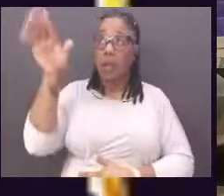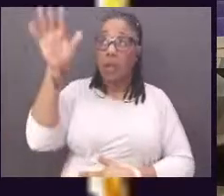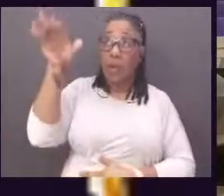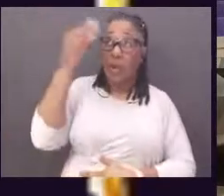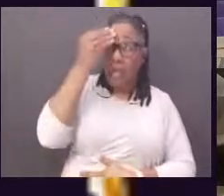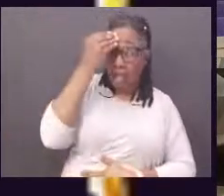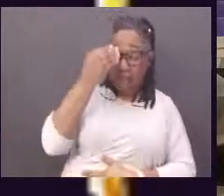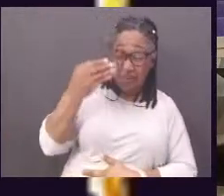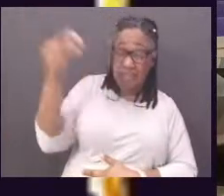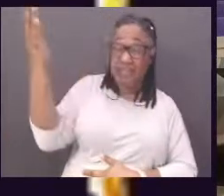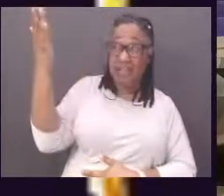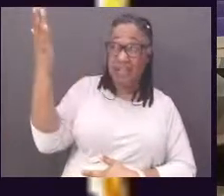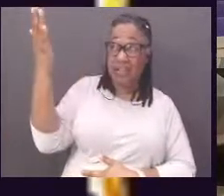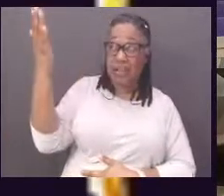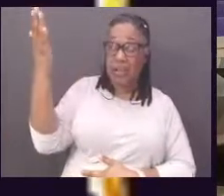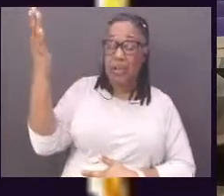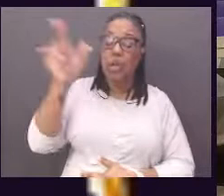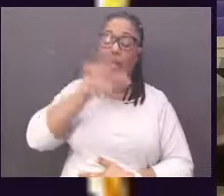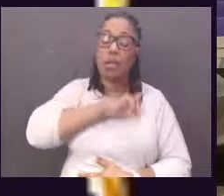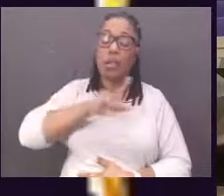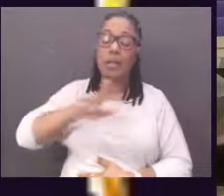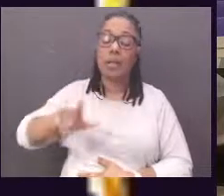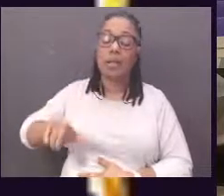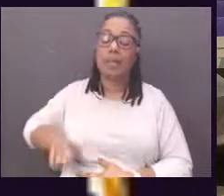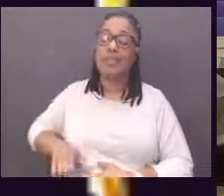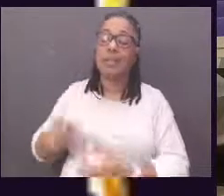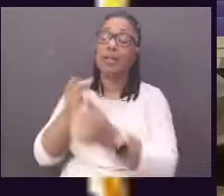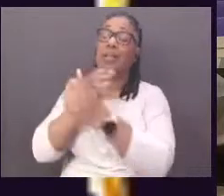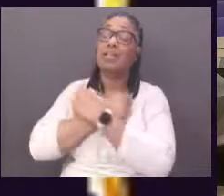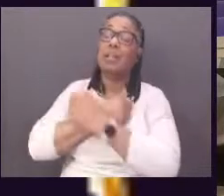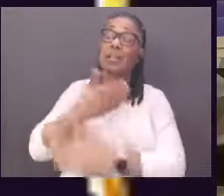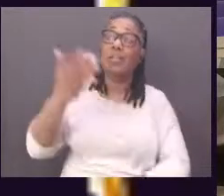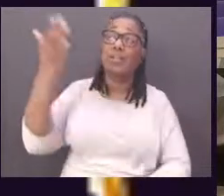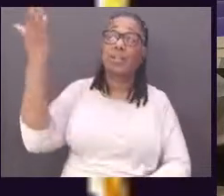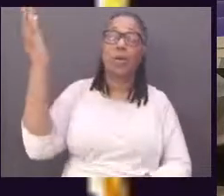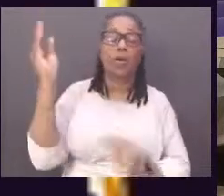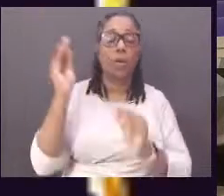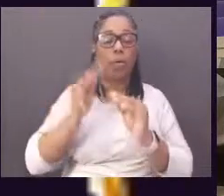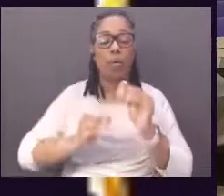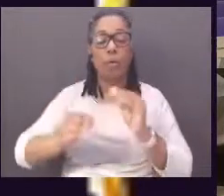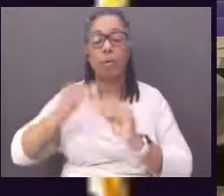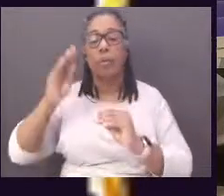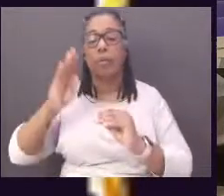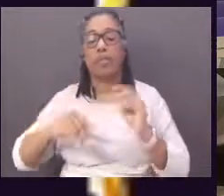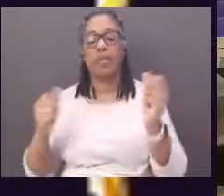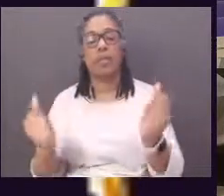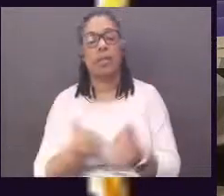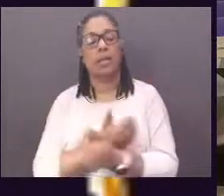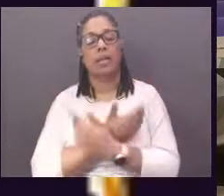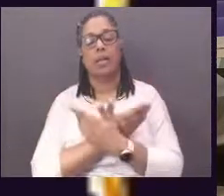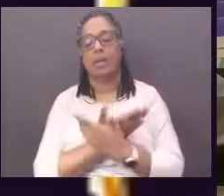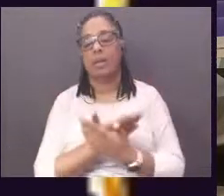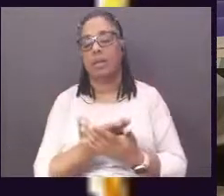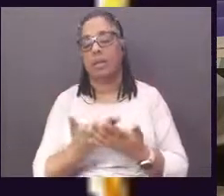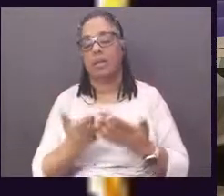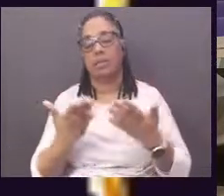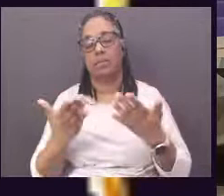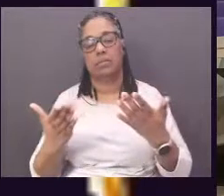you, Lord, I love you more than